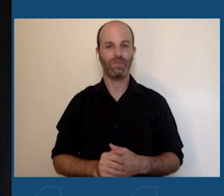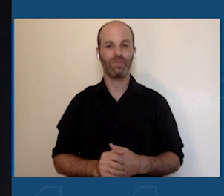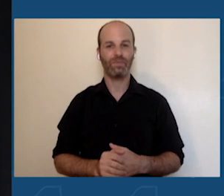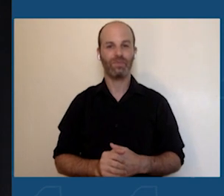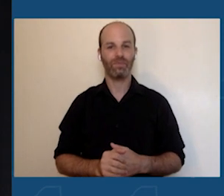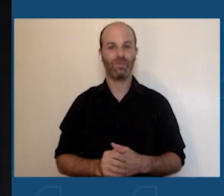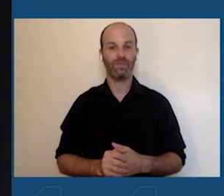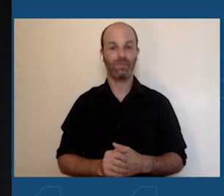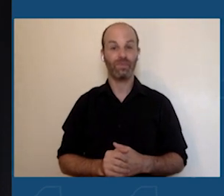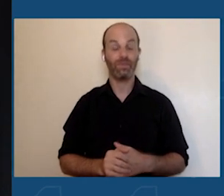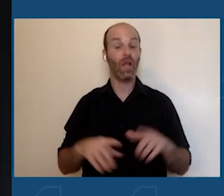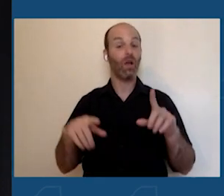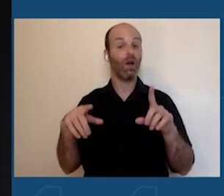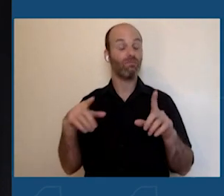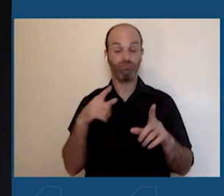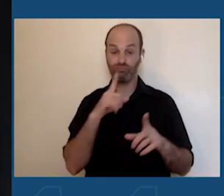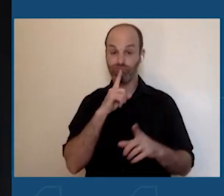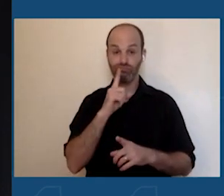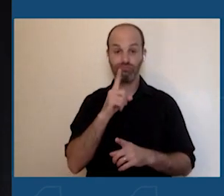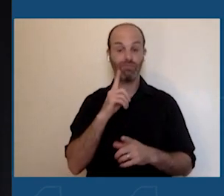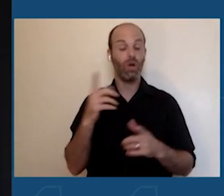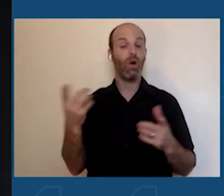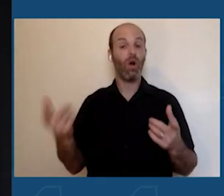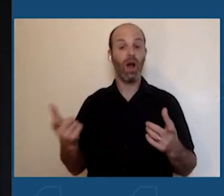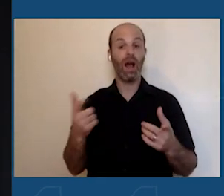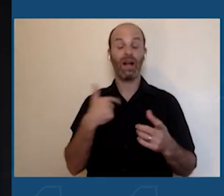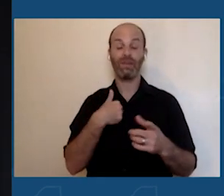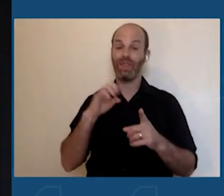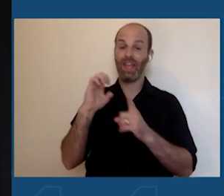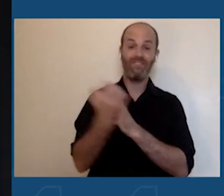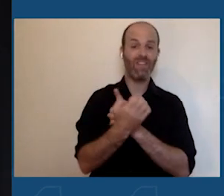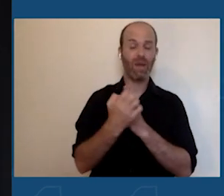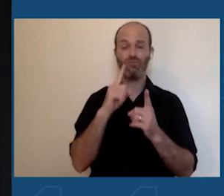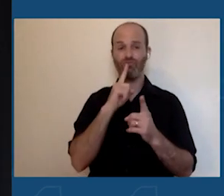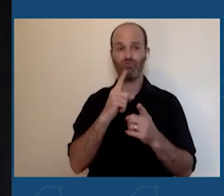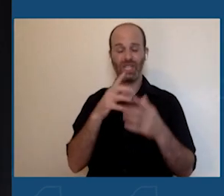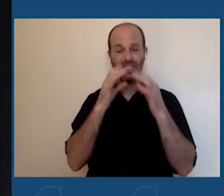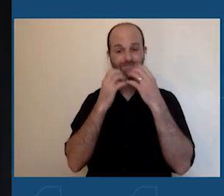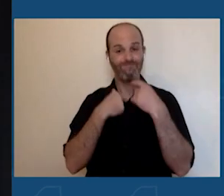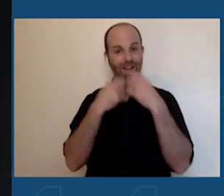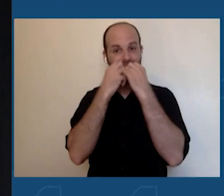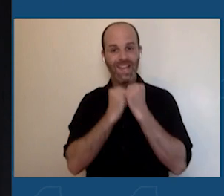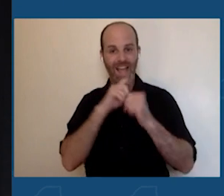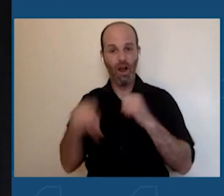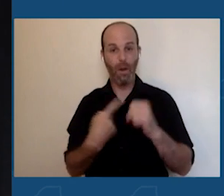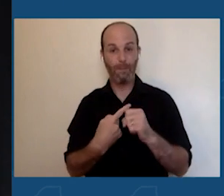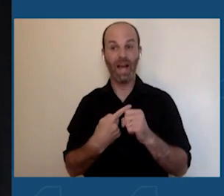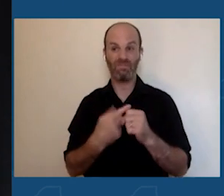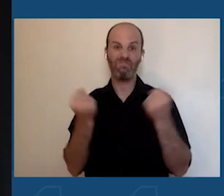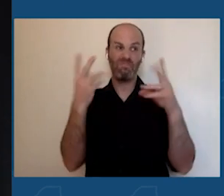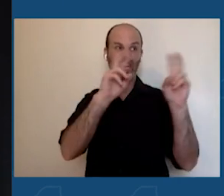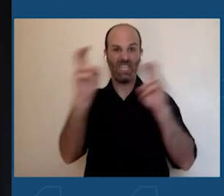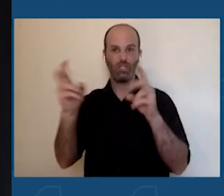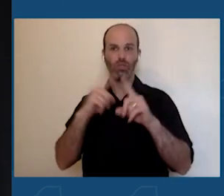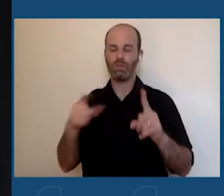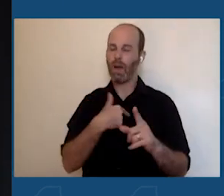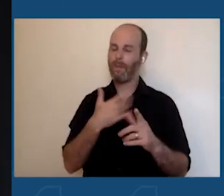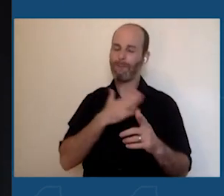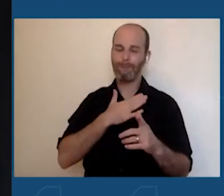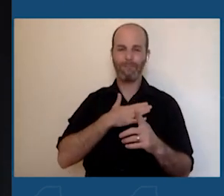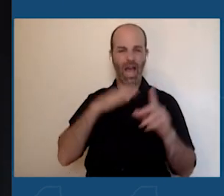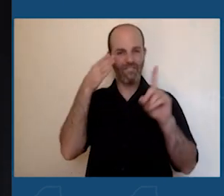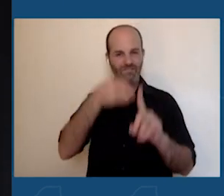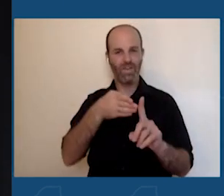And this is very true. It's close to my heart, the environment, of course, care about all of those things, but the environment is what I do. Having the chance